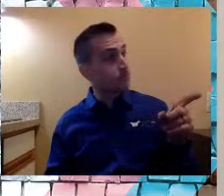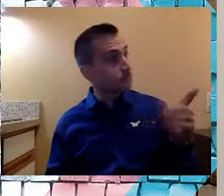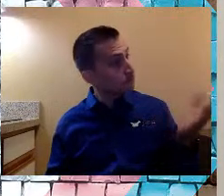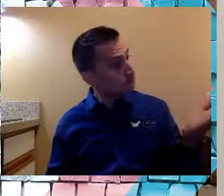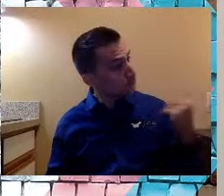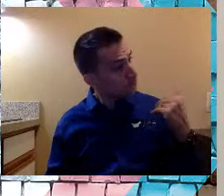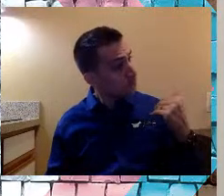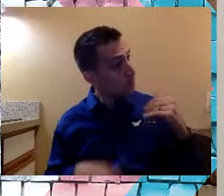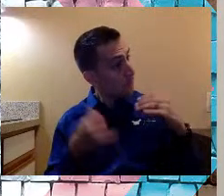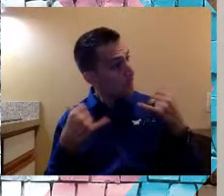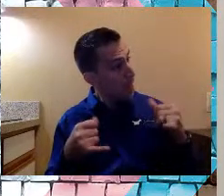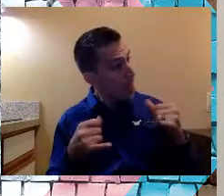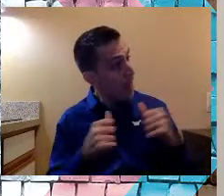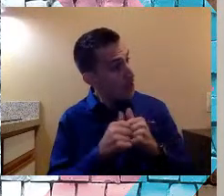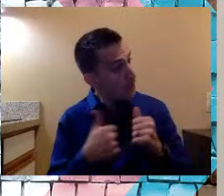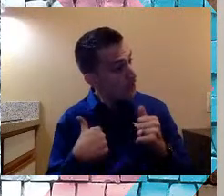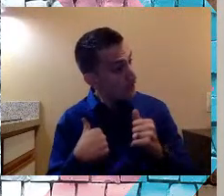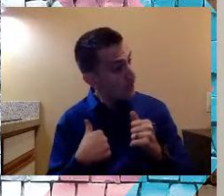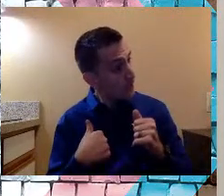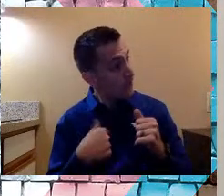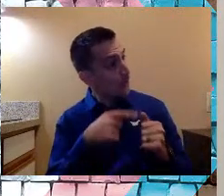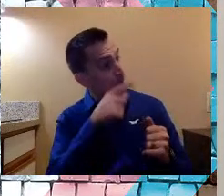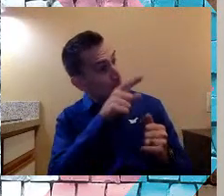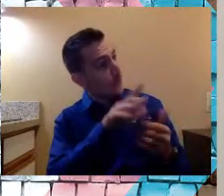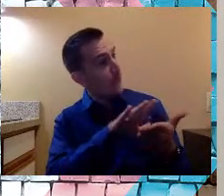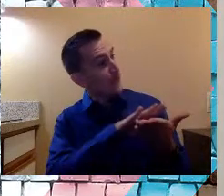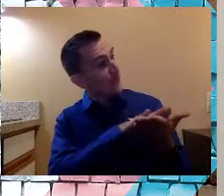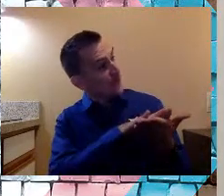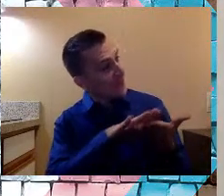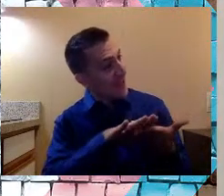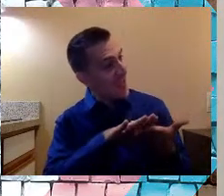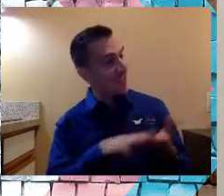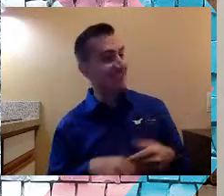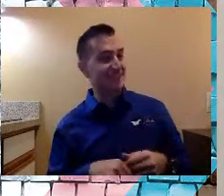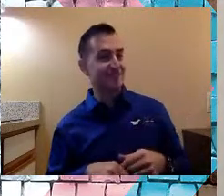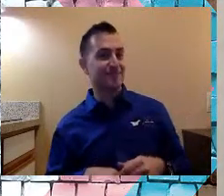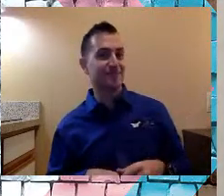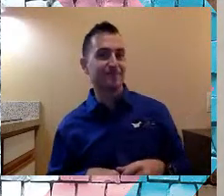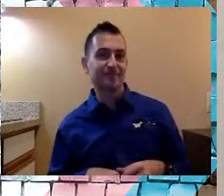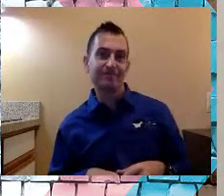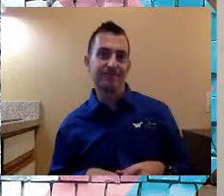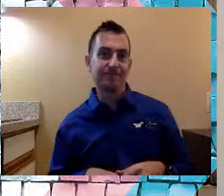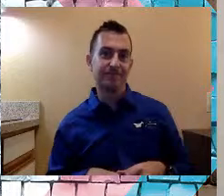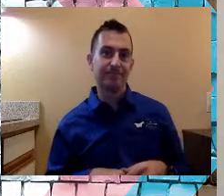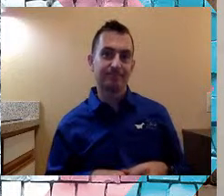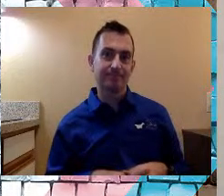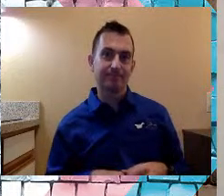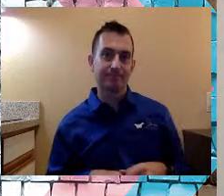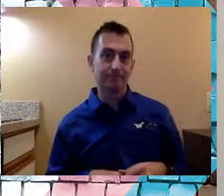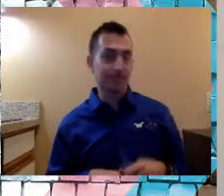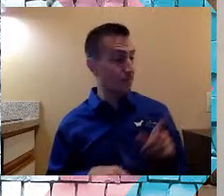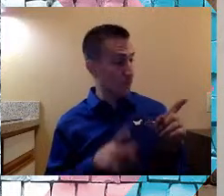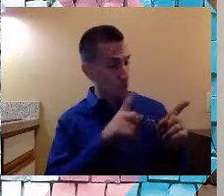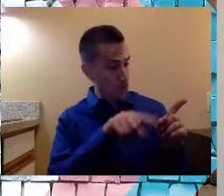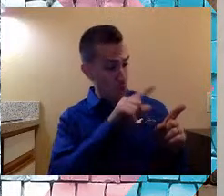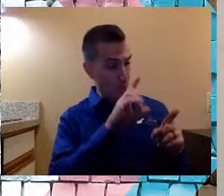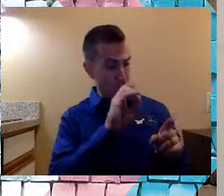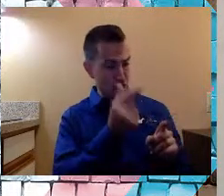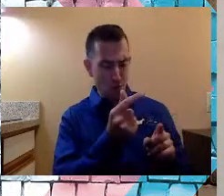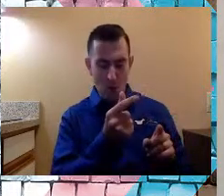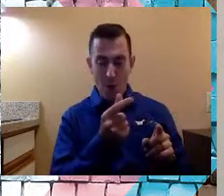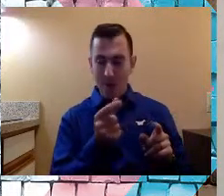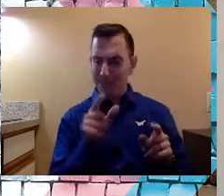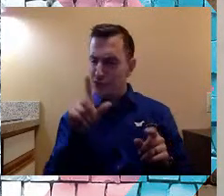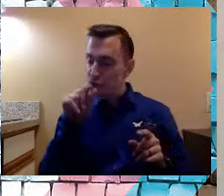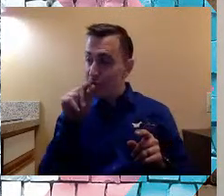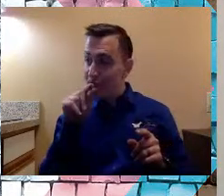arrangement. This says, you are nice to this other little bird. And these dogs are playing with a chicken. Red